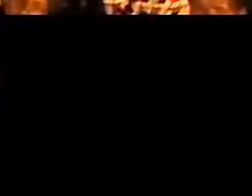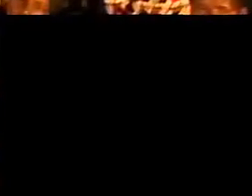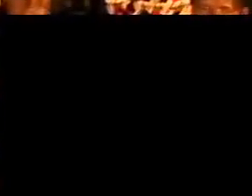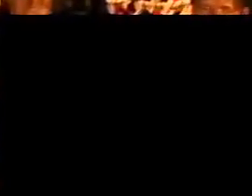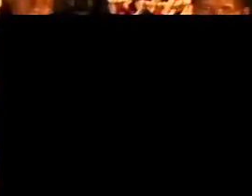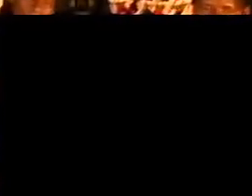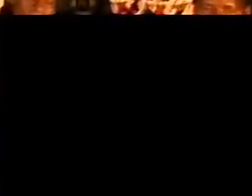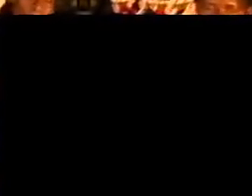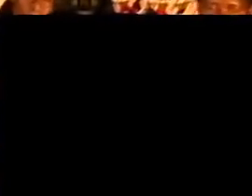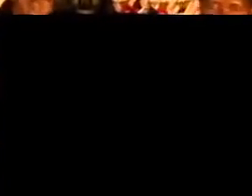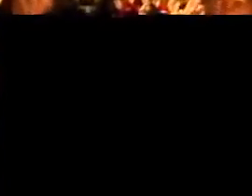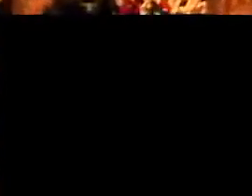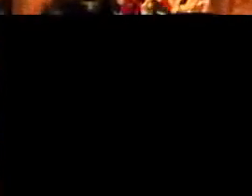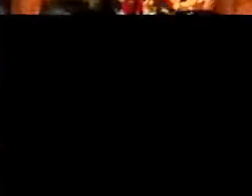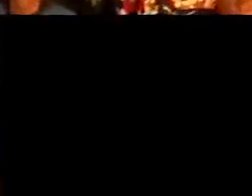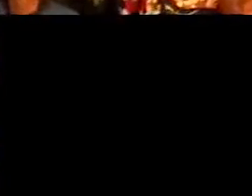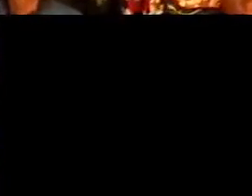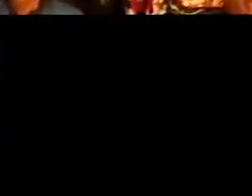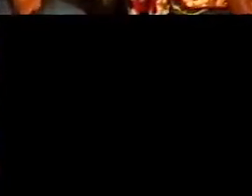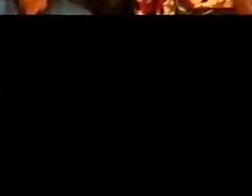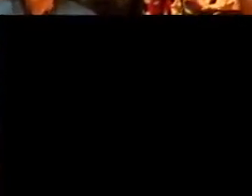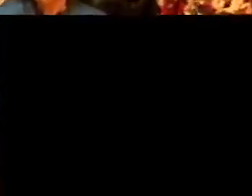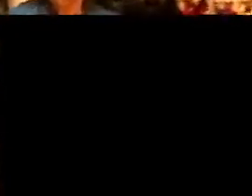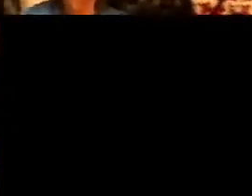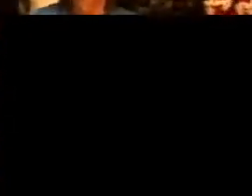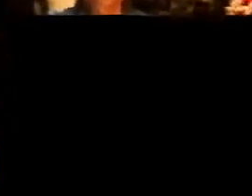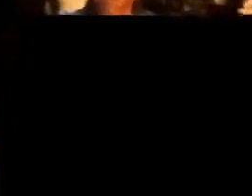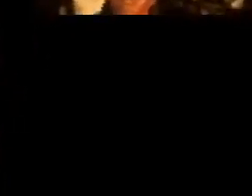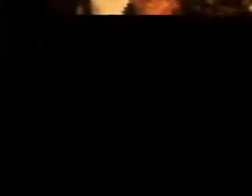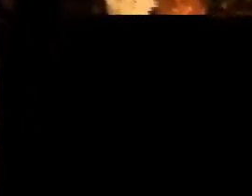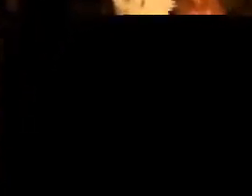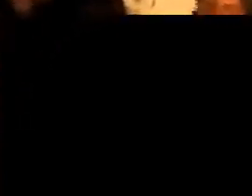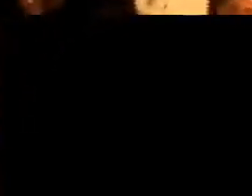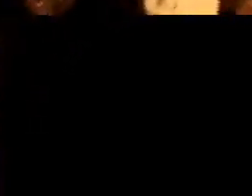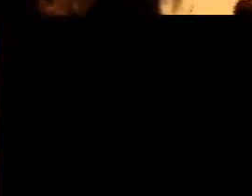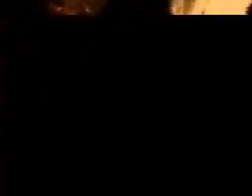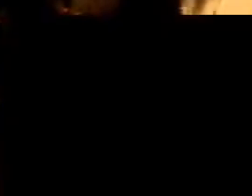are. You come to the screen tonight.